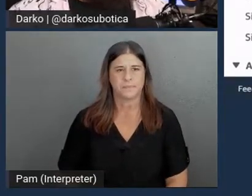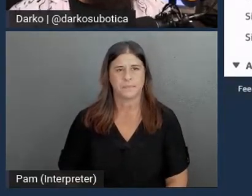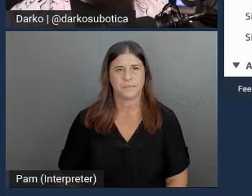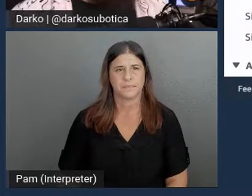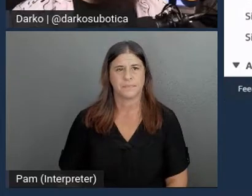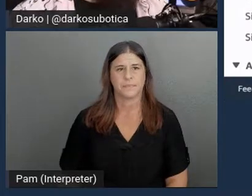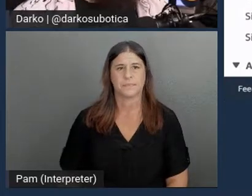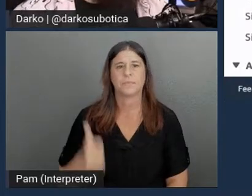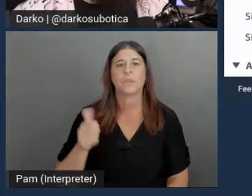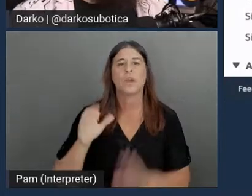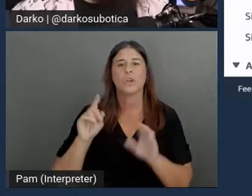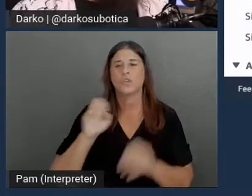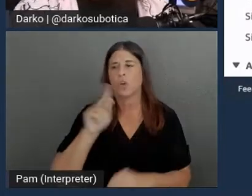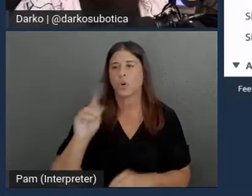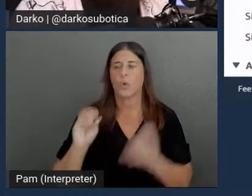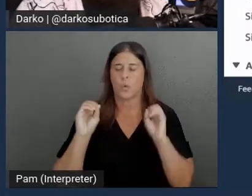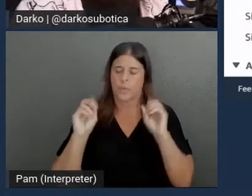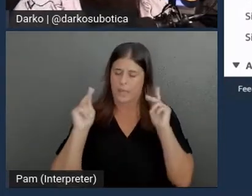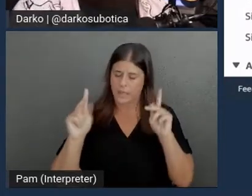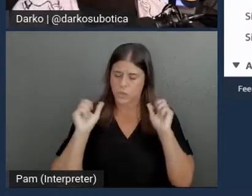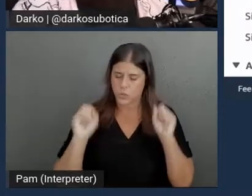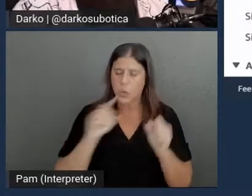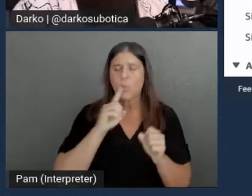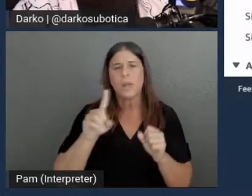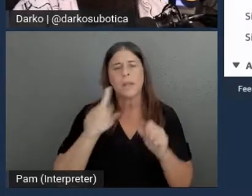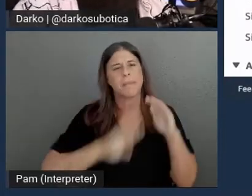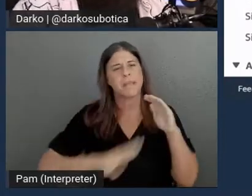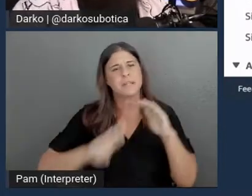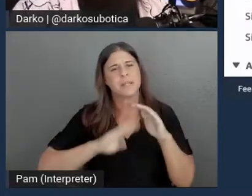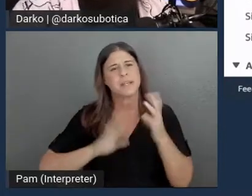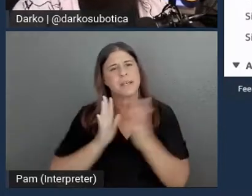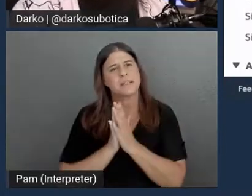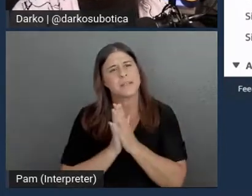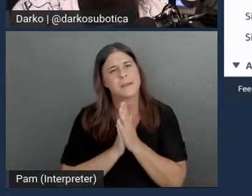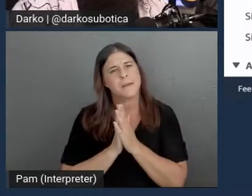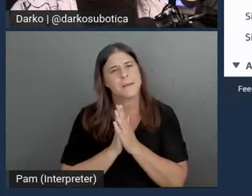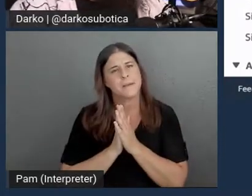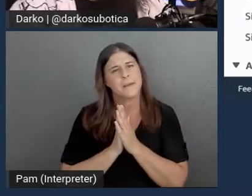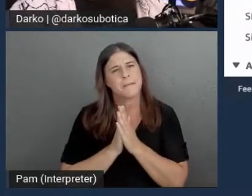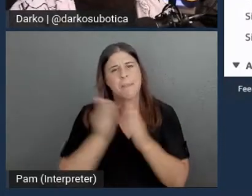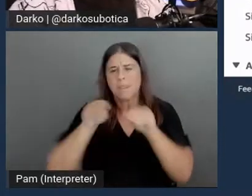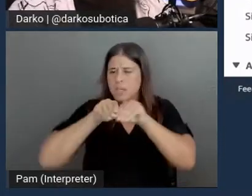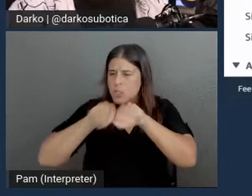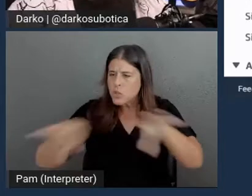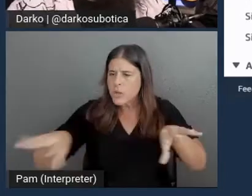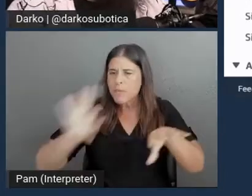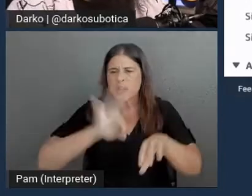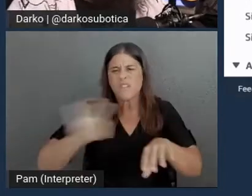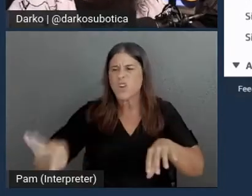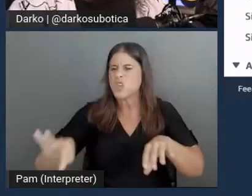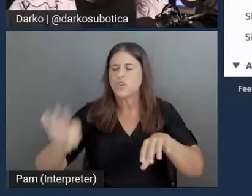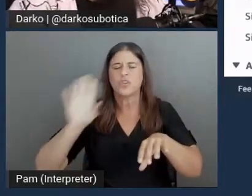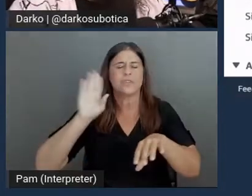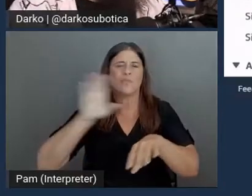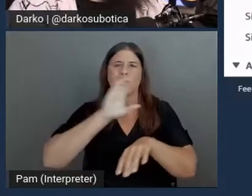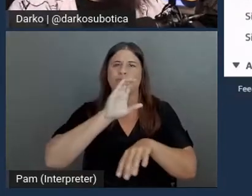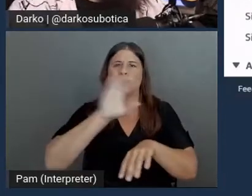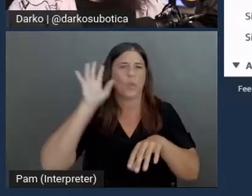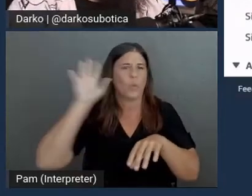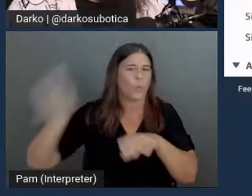good. So okay, excellent. So it basically distributes this furniture randomly. Well, not randomly, with